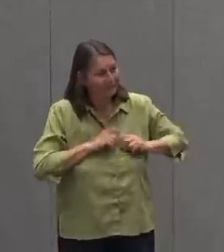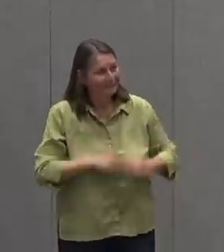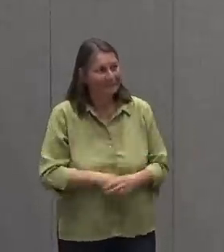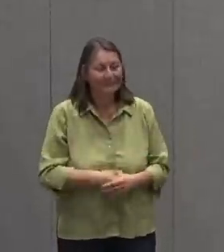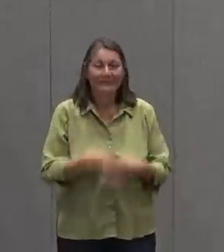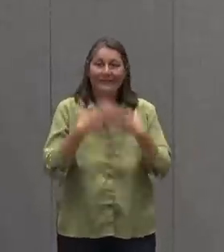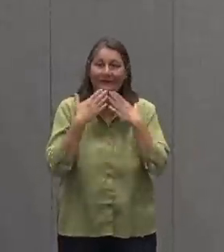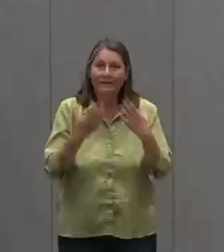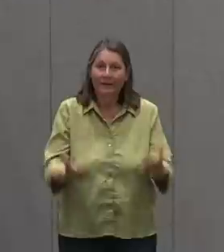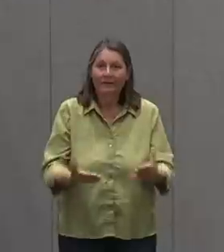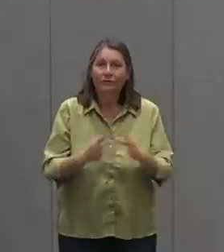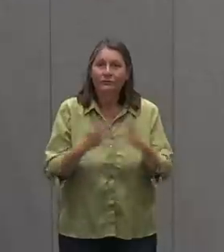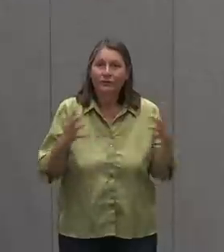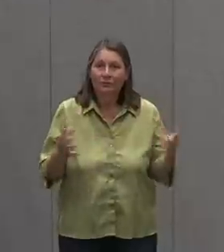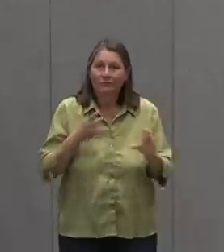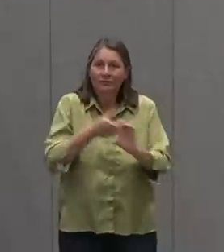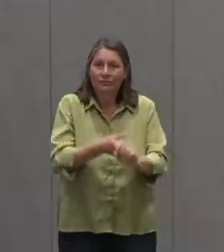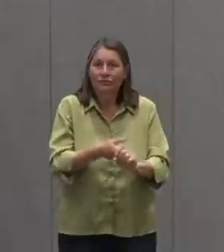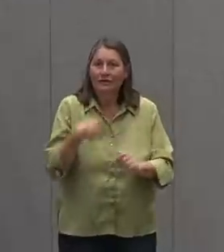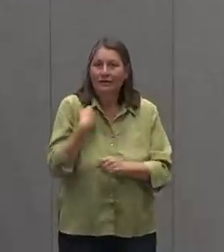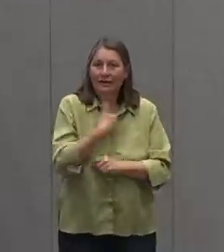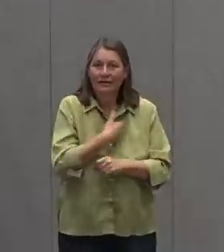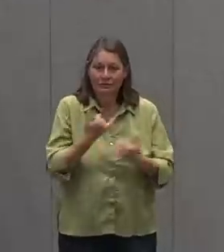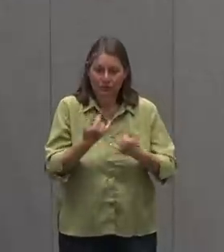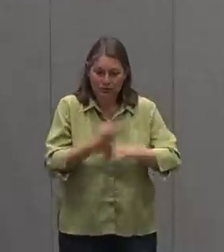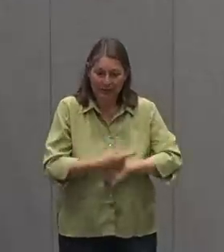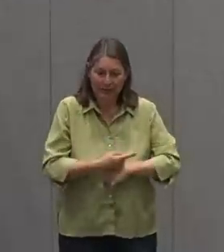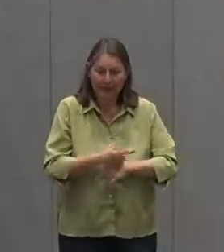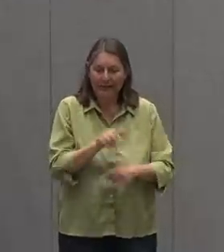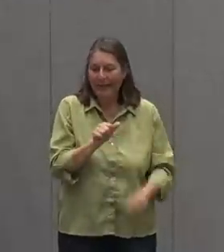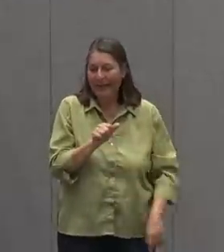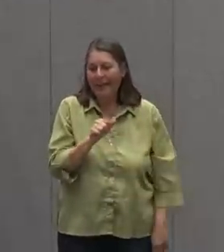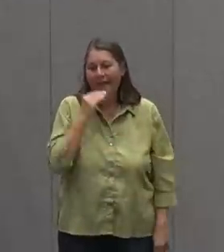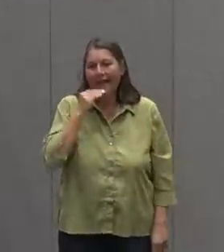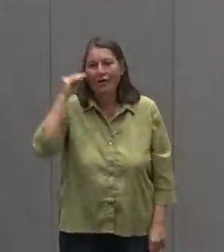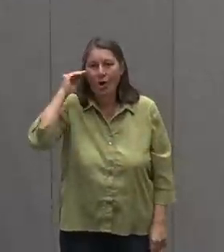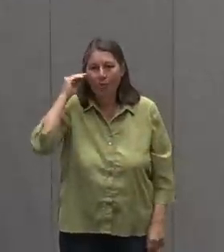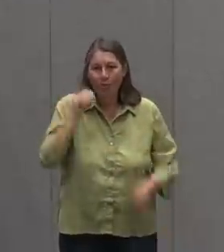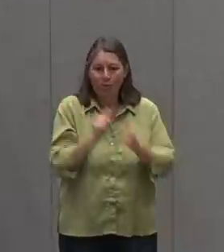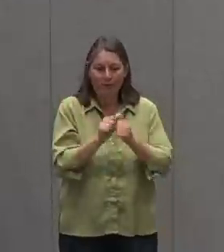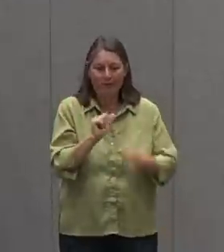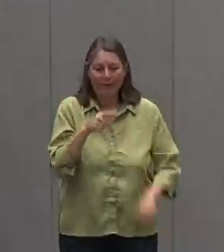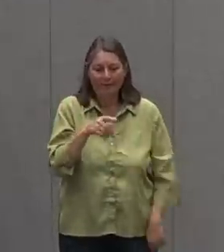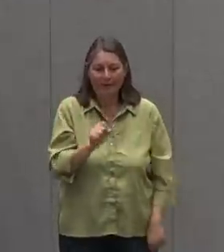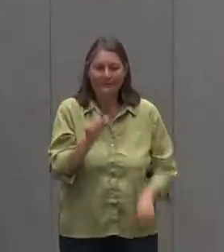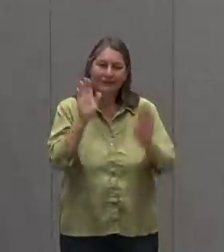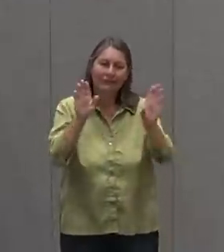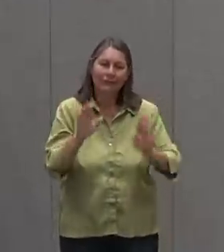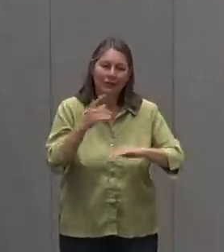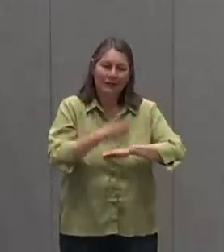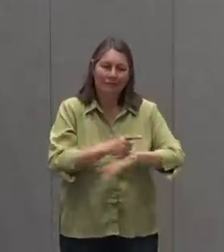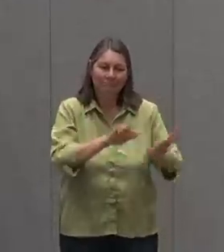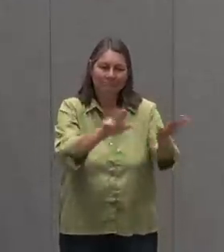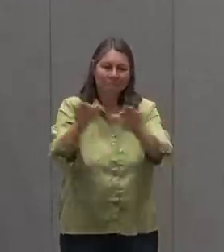Thank you so much for joining us on At Home with APS. Thank you. Have a great day. Bye-bye.